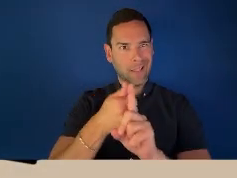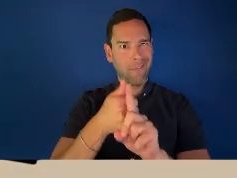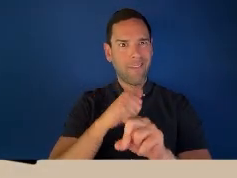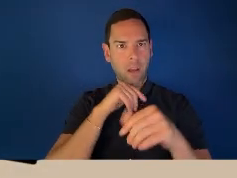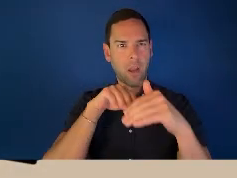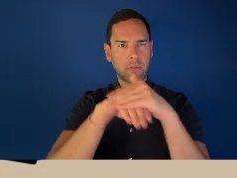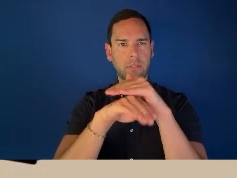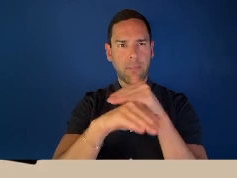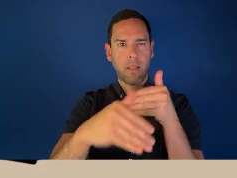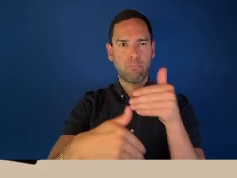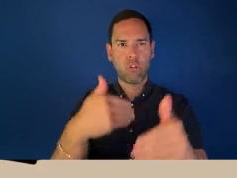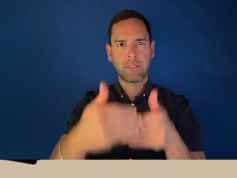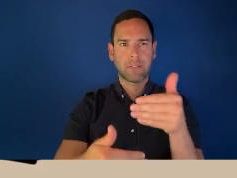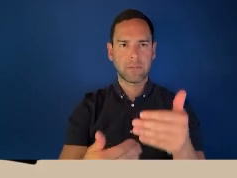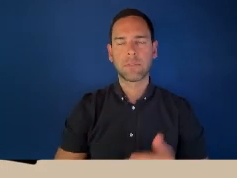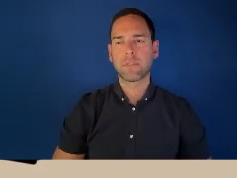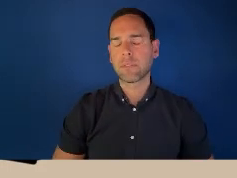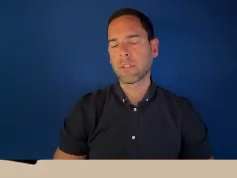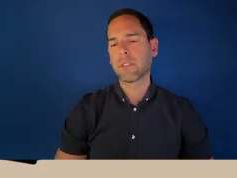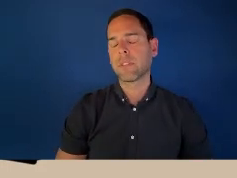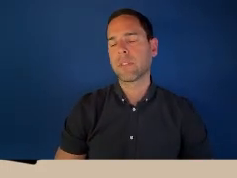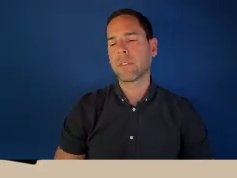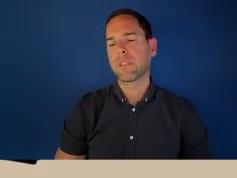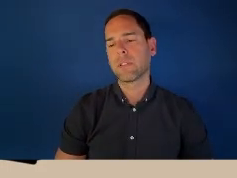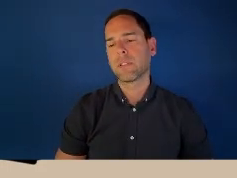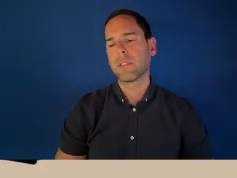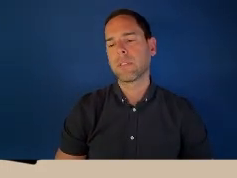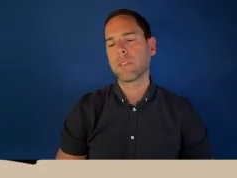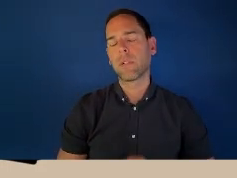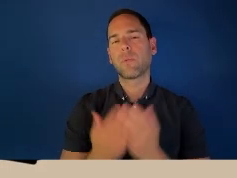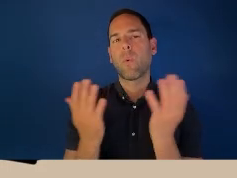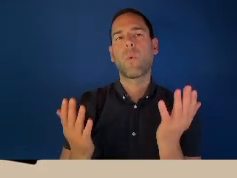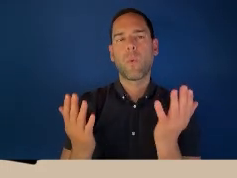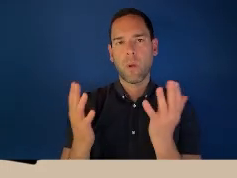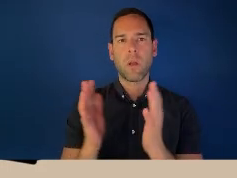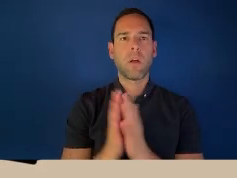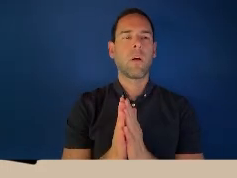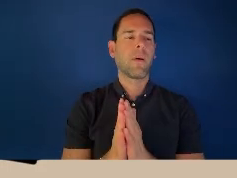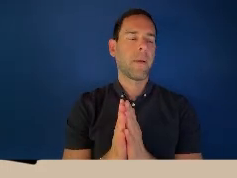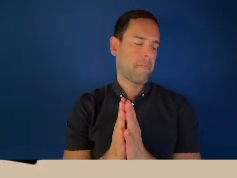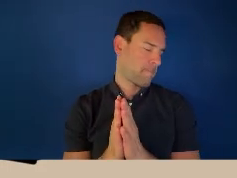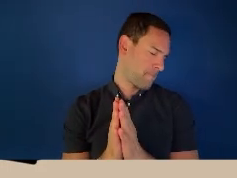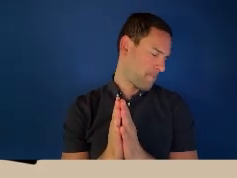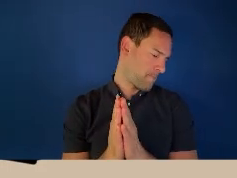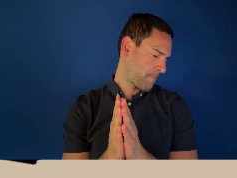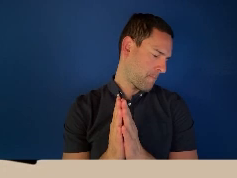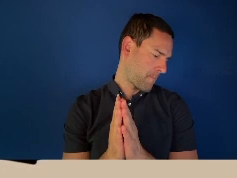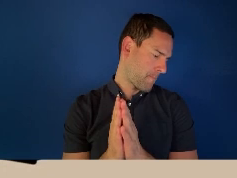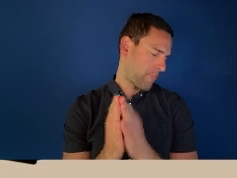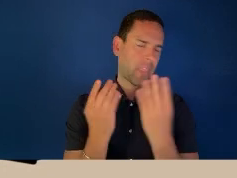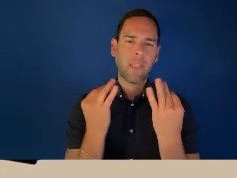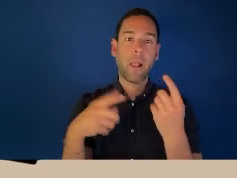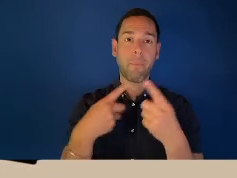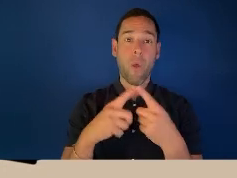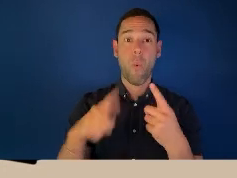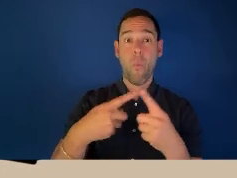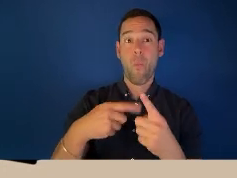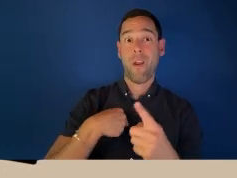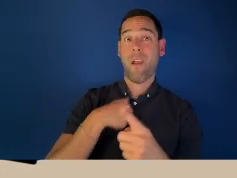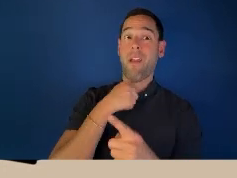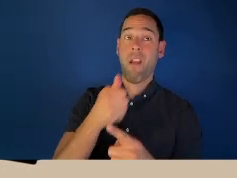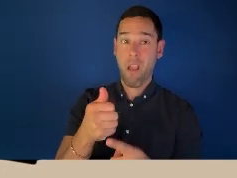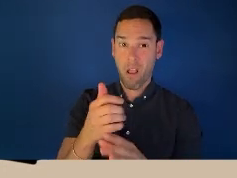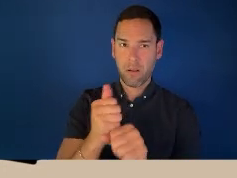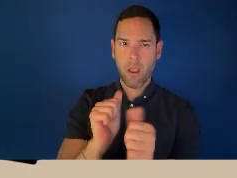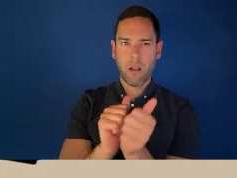to get my single room accommodation. And that's the one that's most important to me. And that was mostly because my parents helped me through that